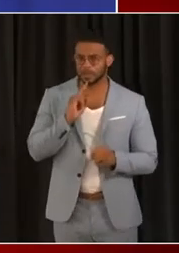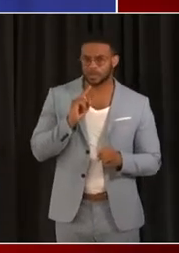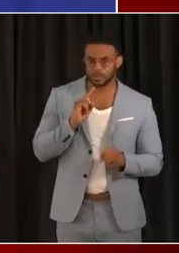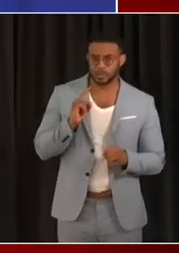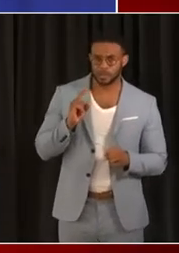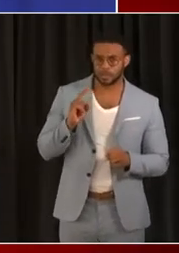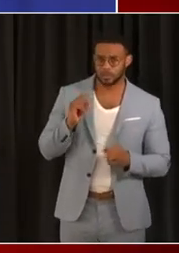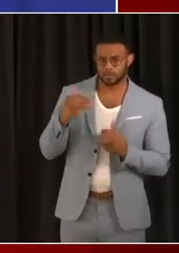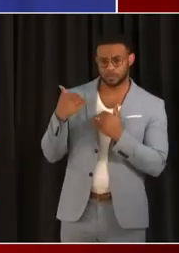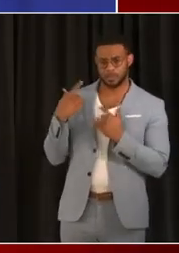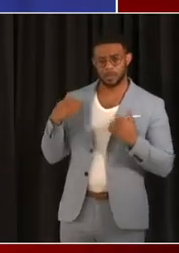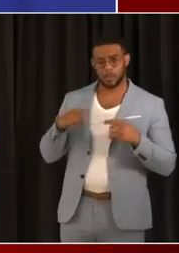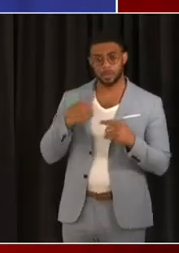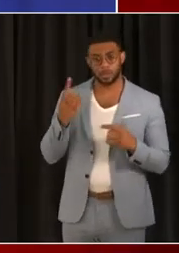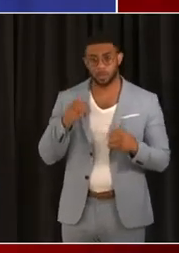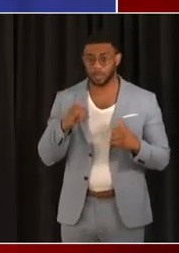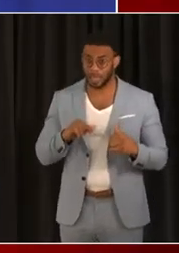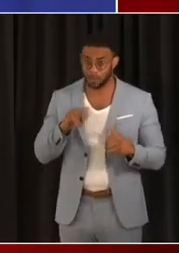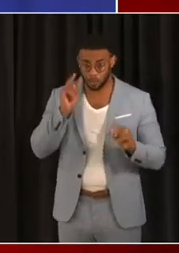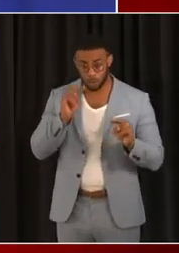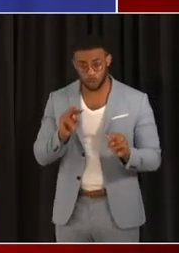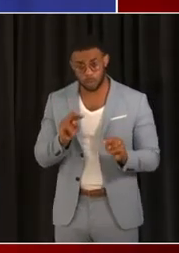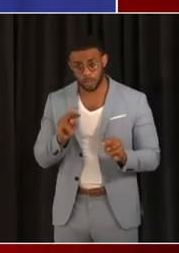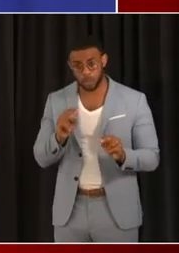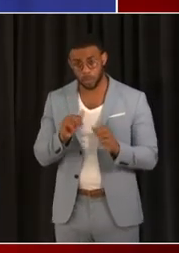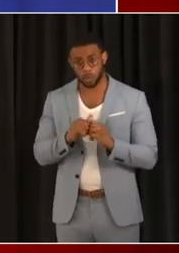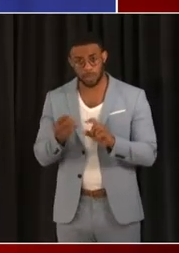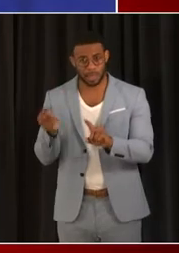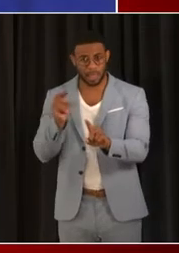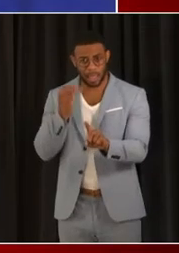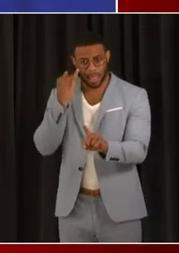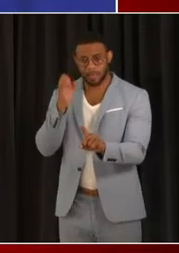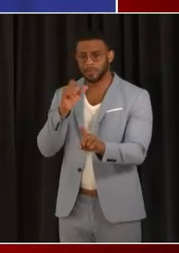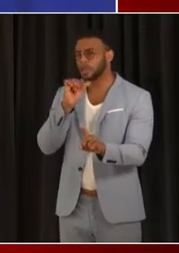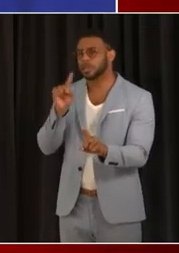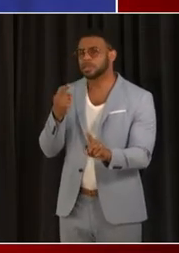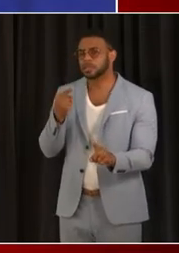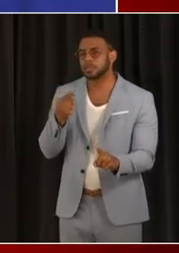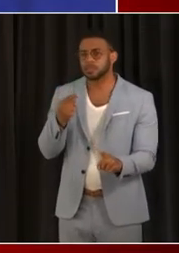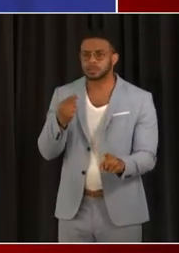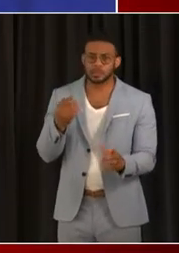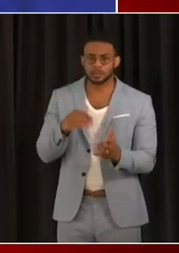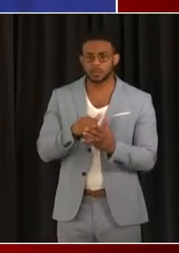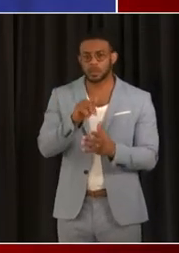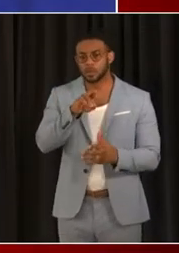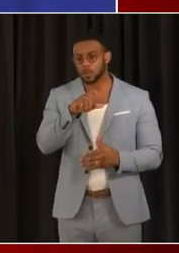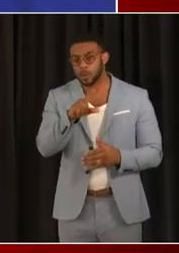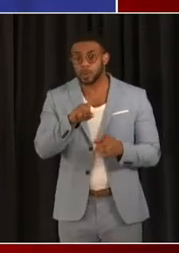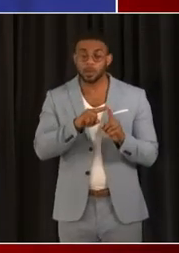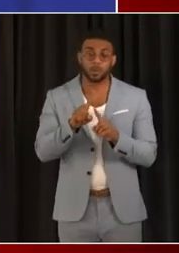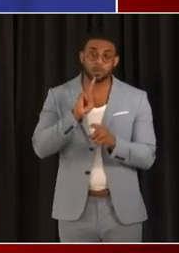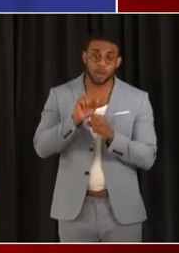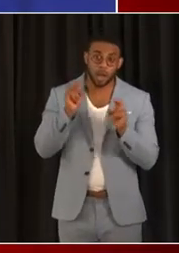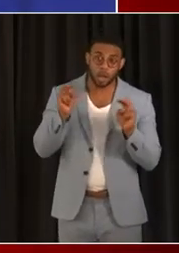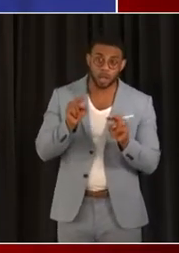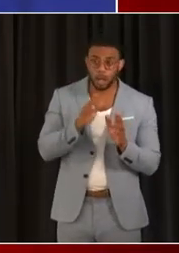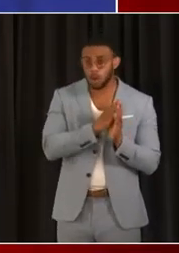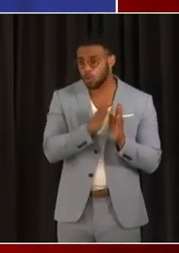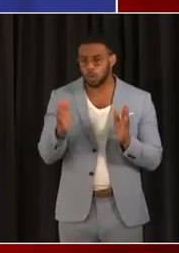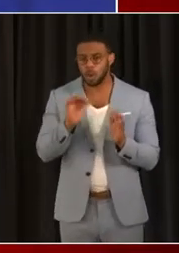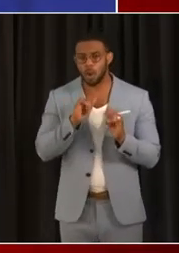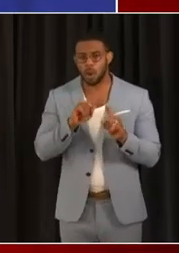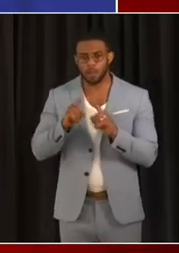that is incumbent upon us. It's something that we have to look at with the lens of not just, again, racial, but it's really looking at